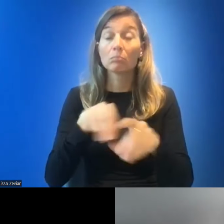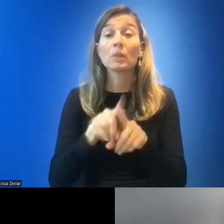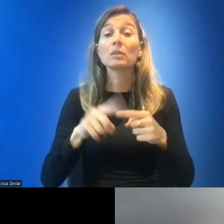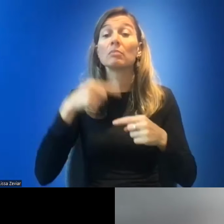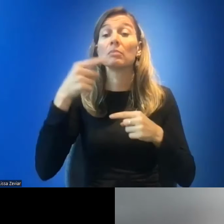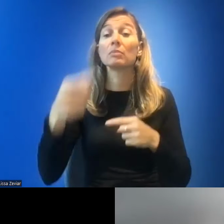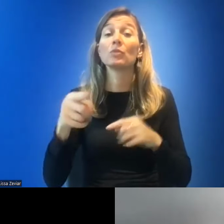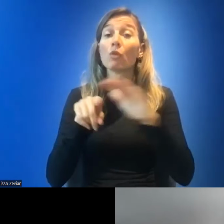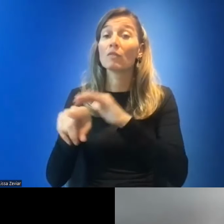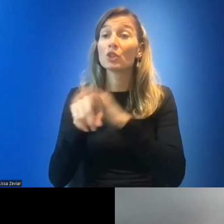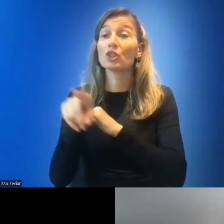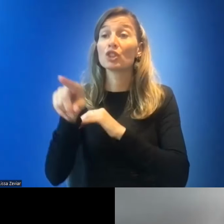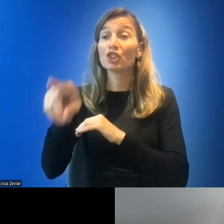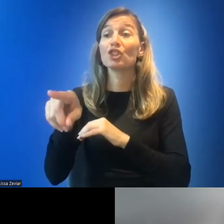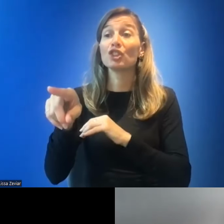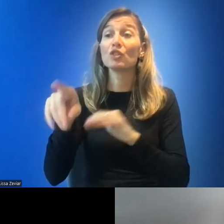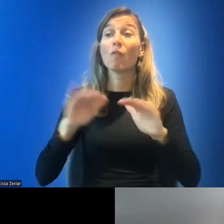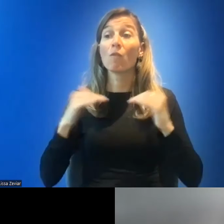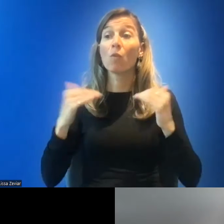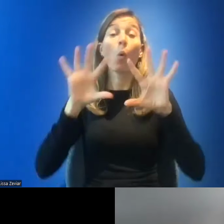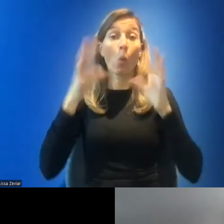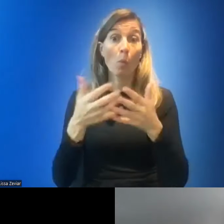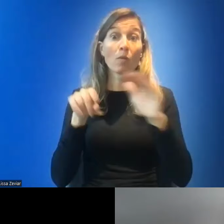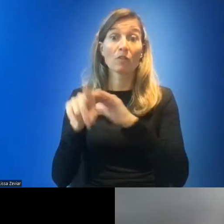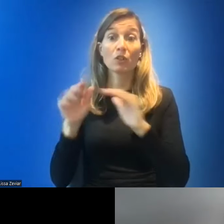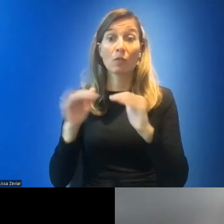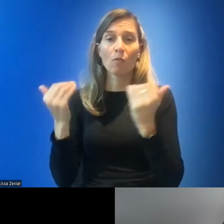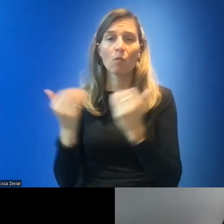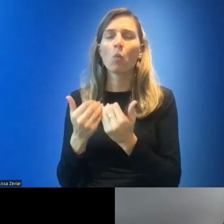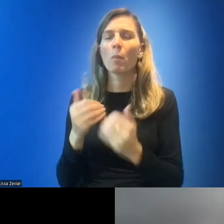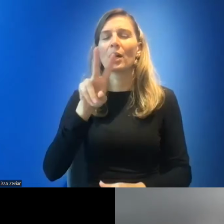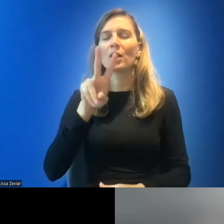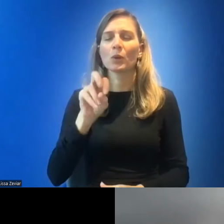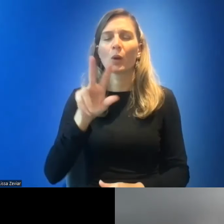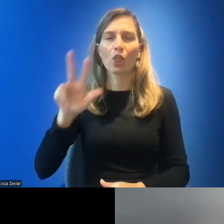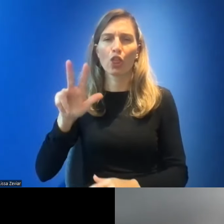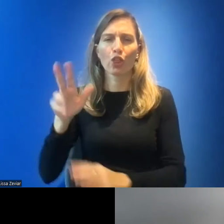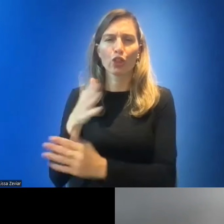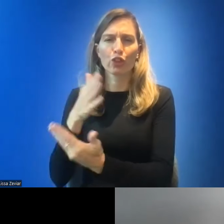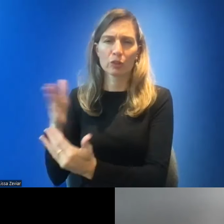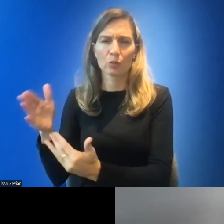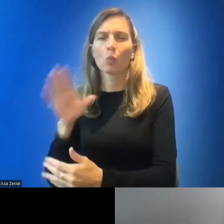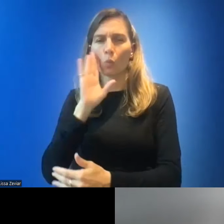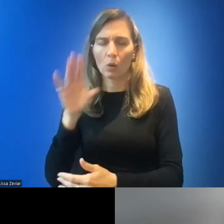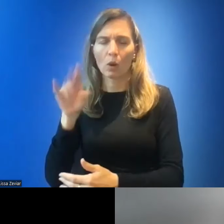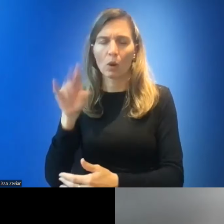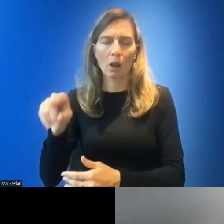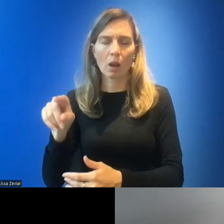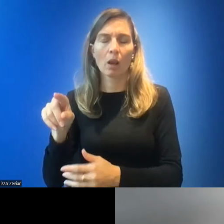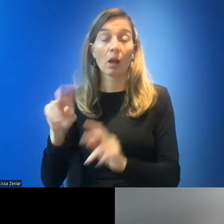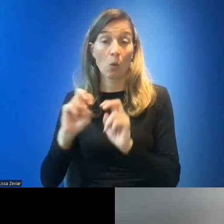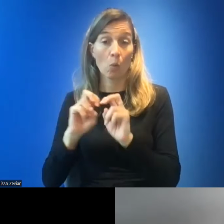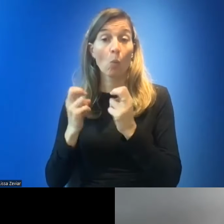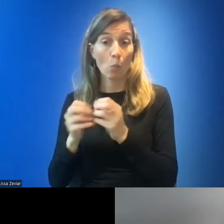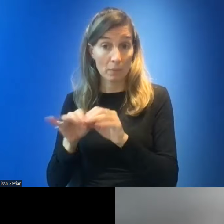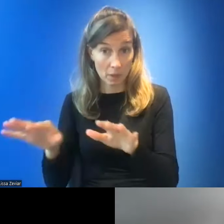a year, more or less from now, at the end of 2023. There will be a webinar as well. And we have